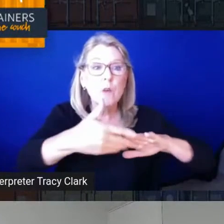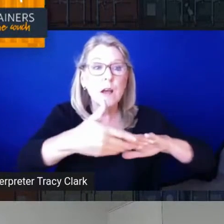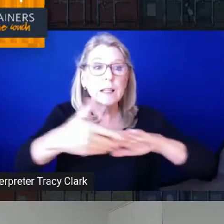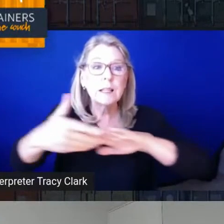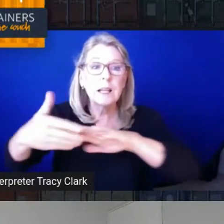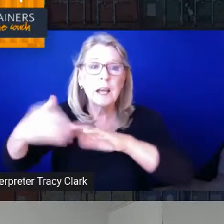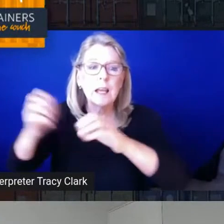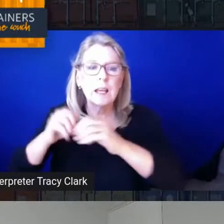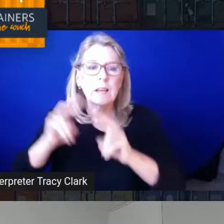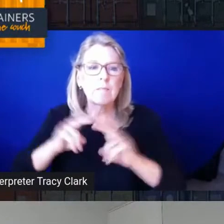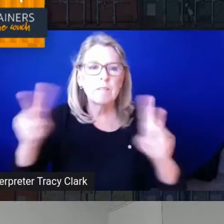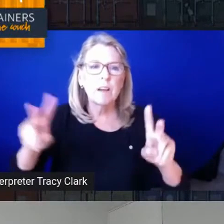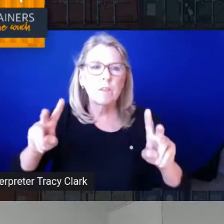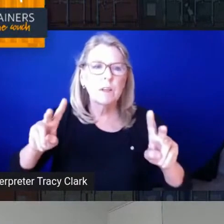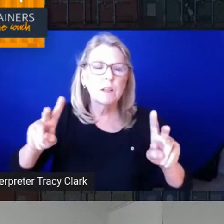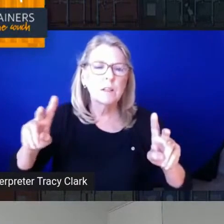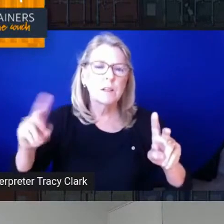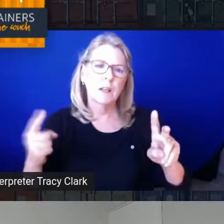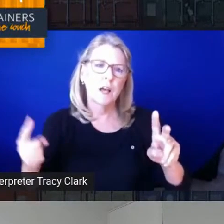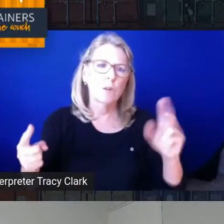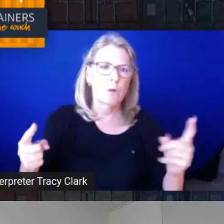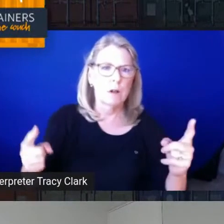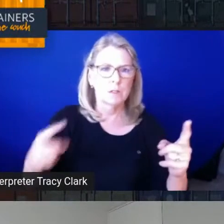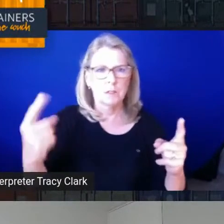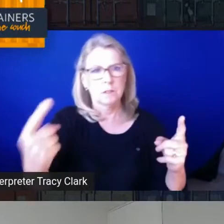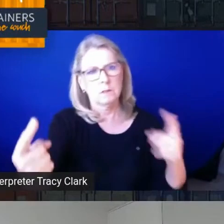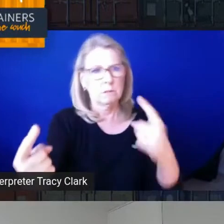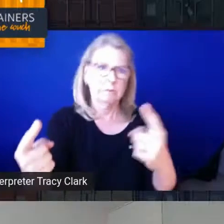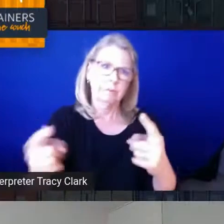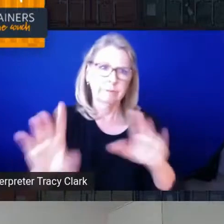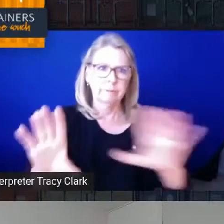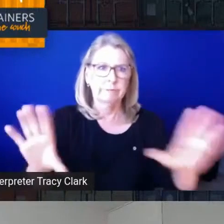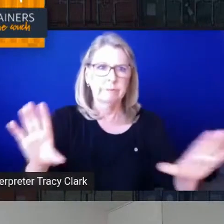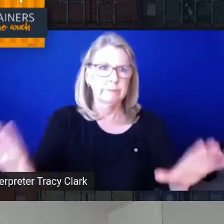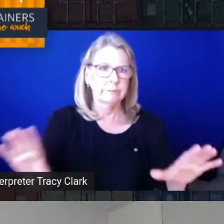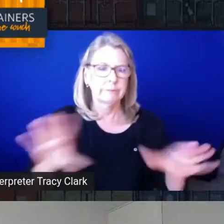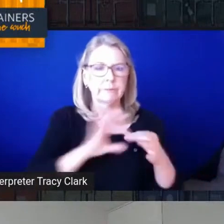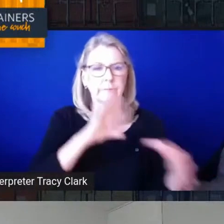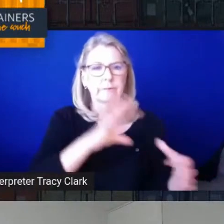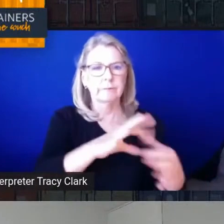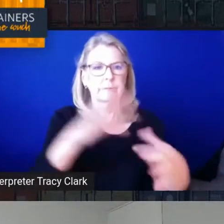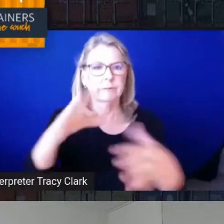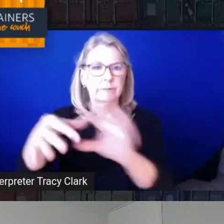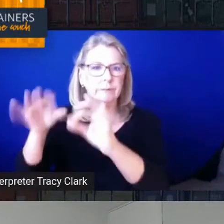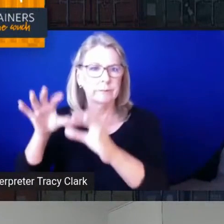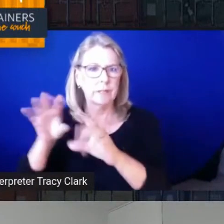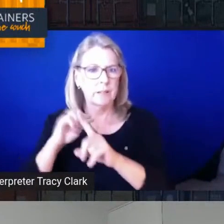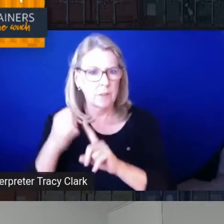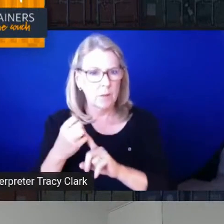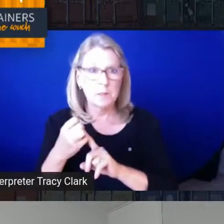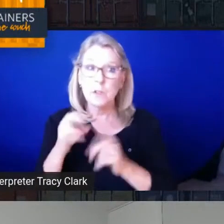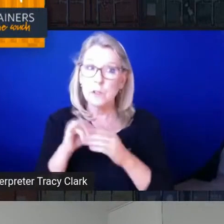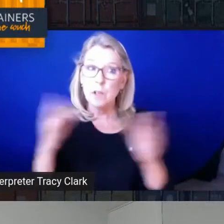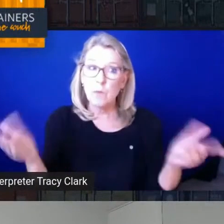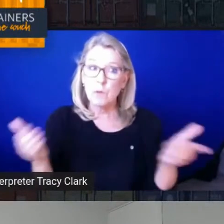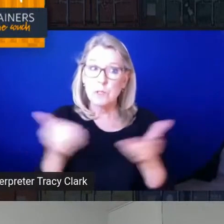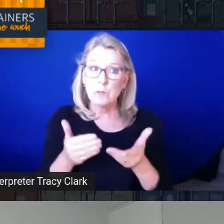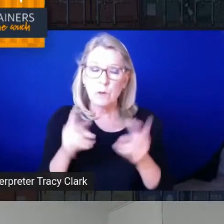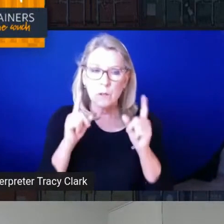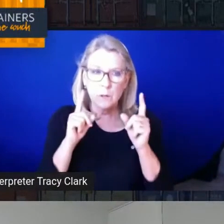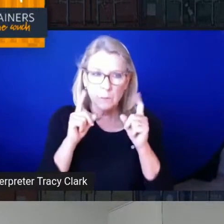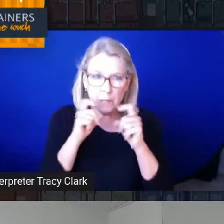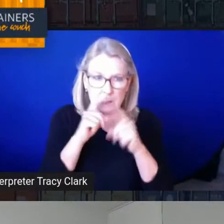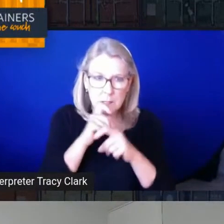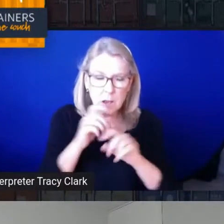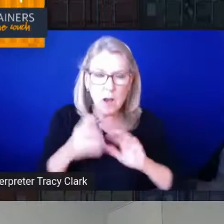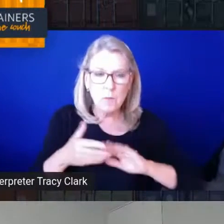heterogeneous environments, right? And that brings forward complexities in terms of operation, which is where I think, for example, patterns such